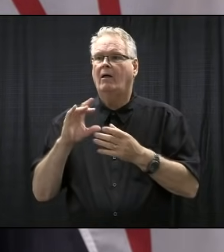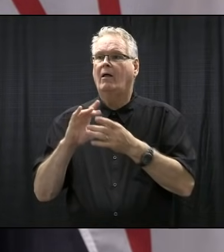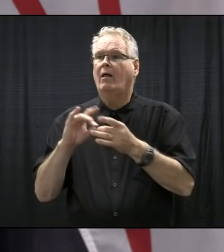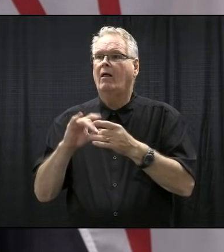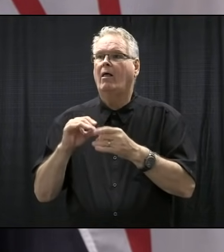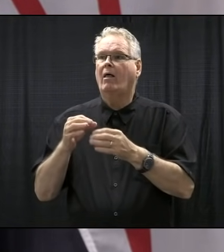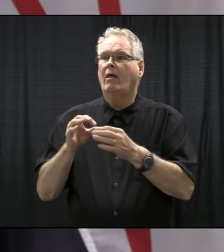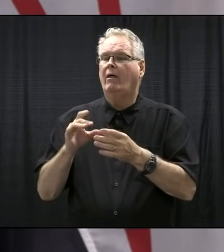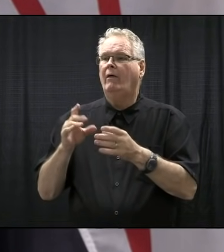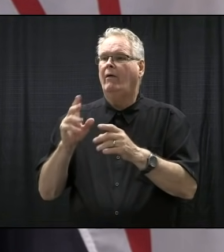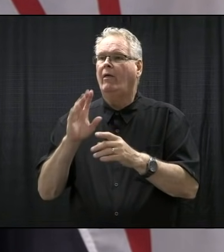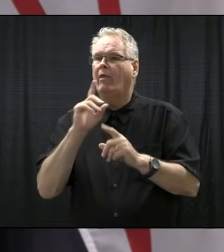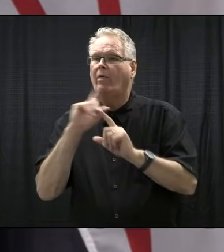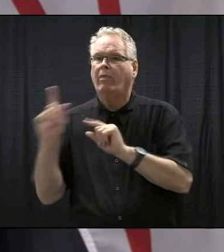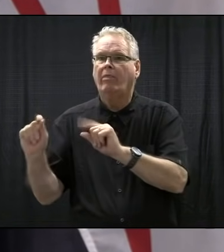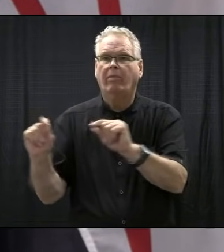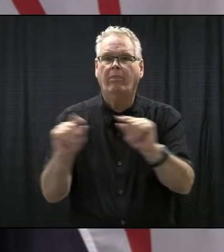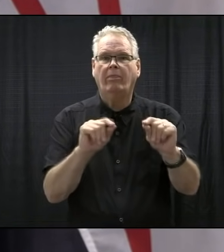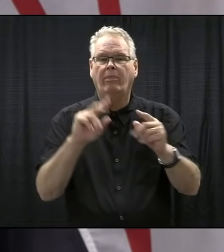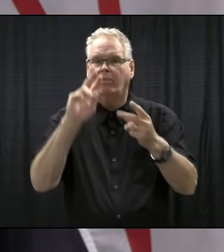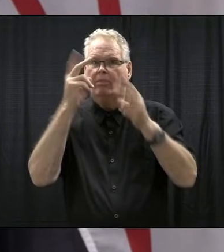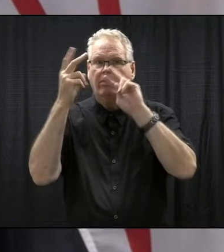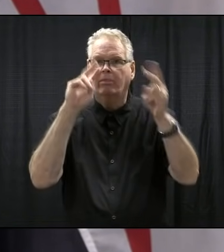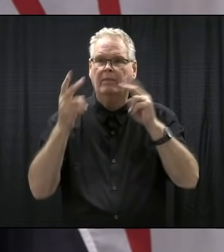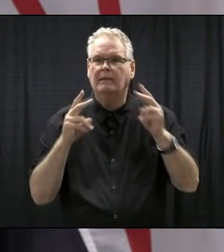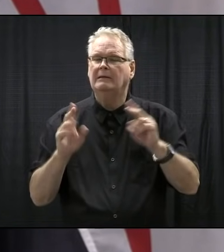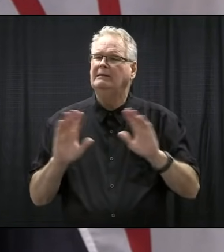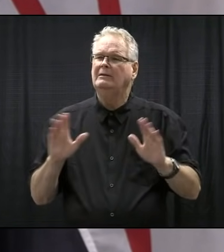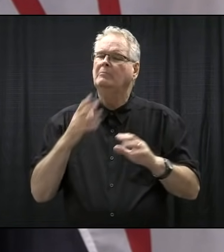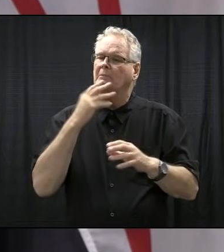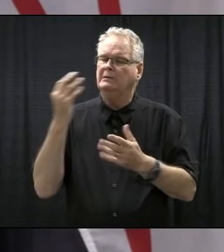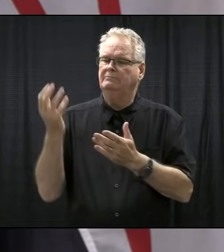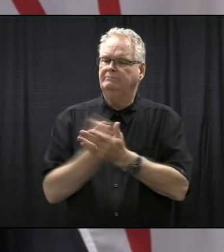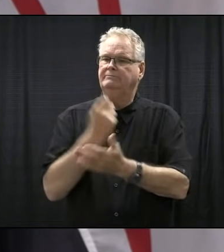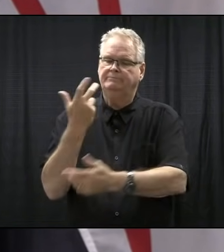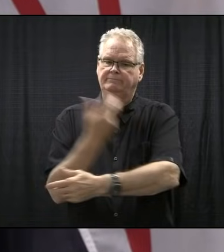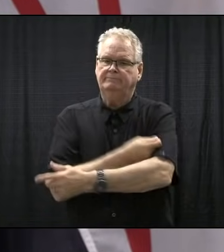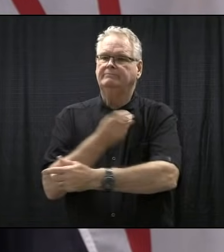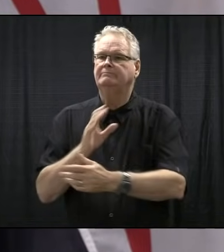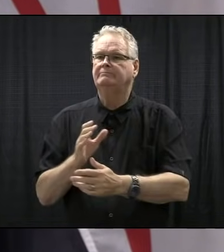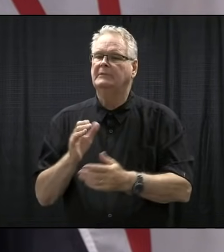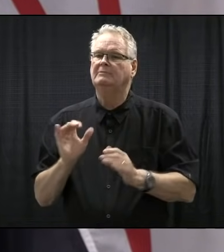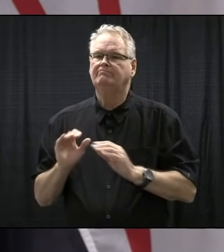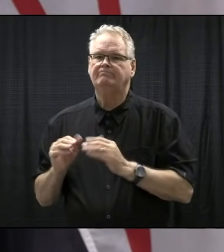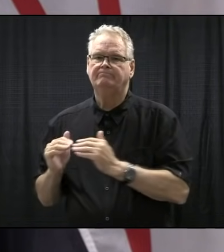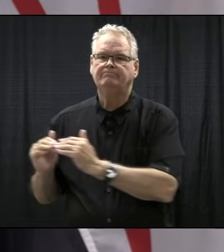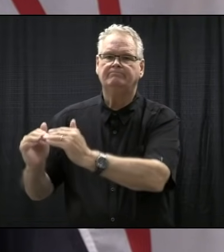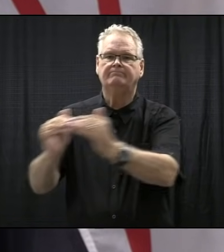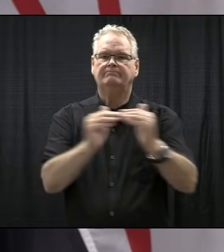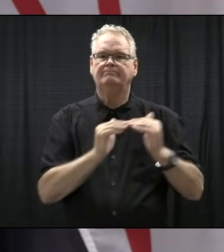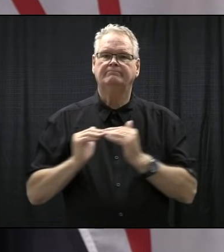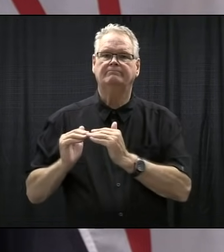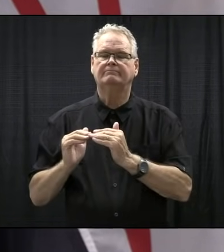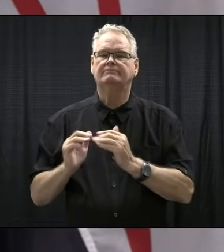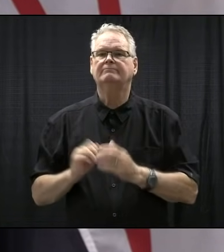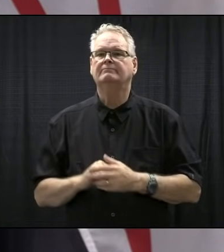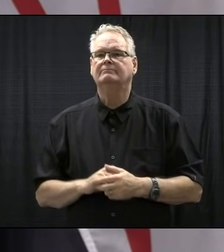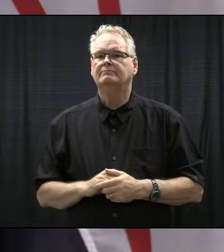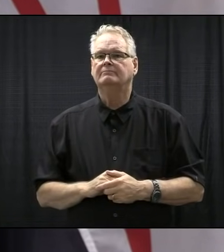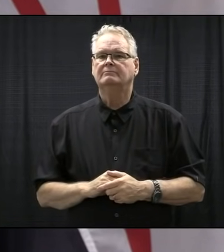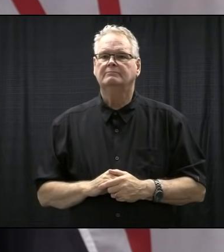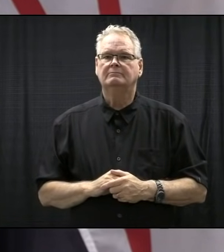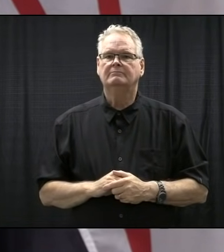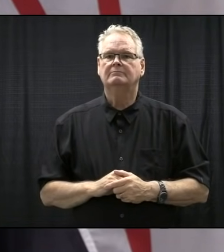convincing. Children and youth may come across false information online related to COVID-19 that can be harmful. Please talk with your